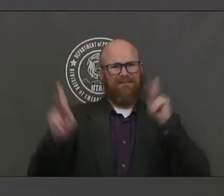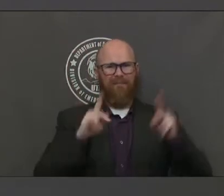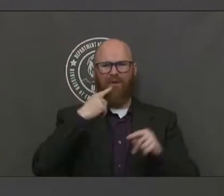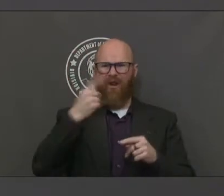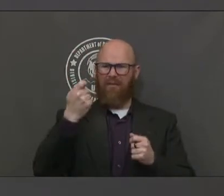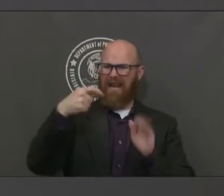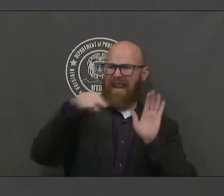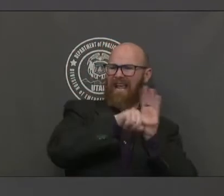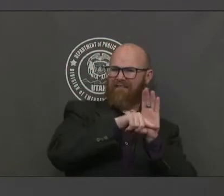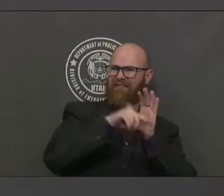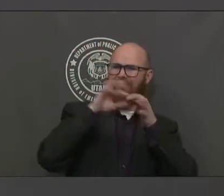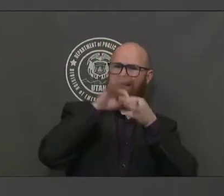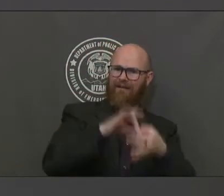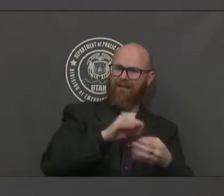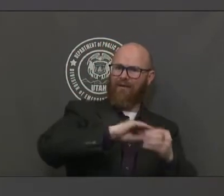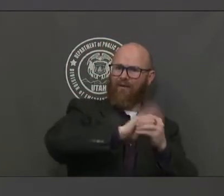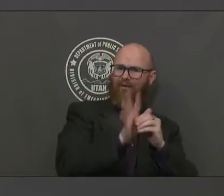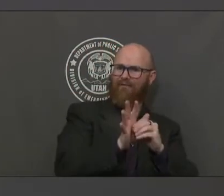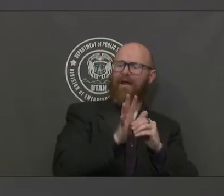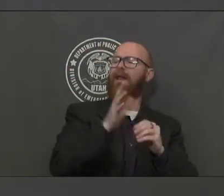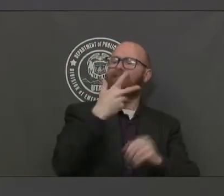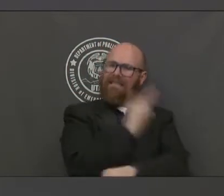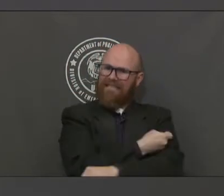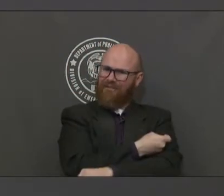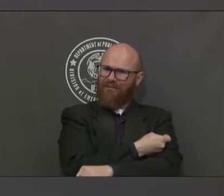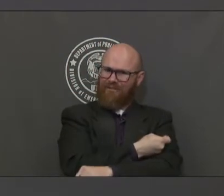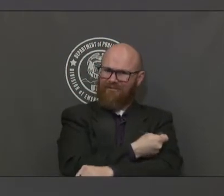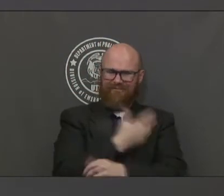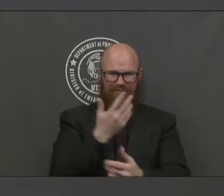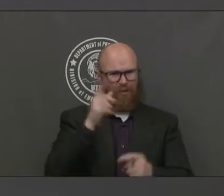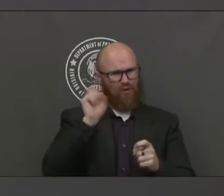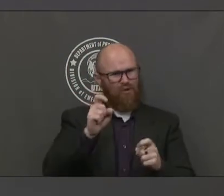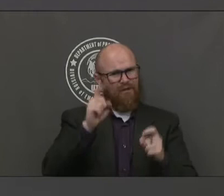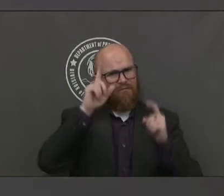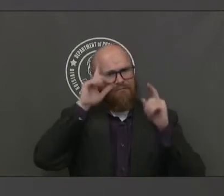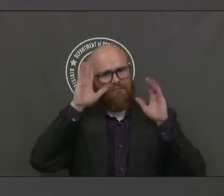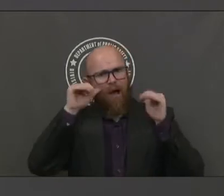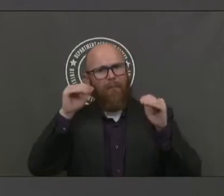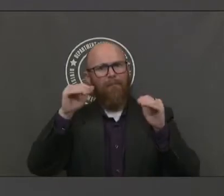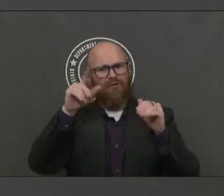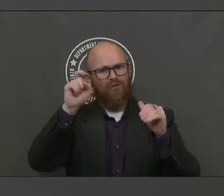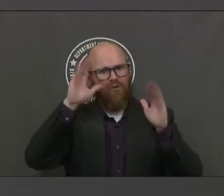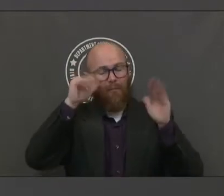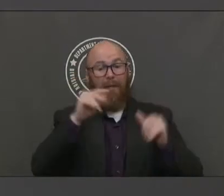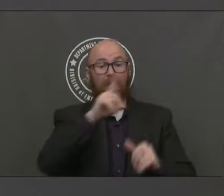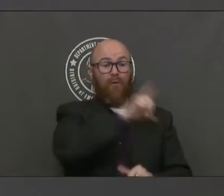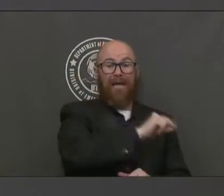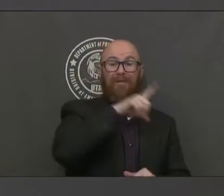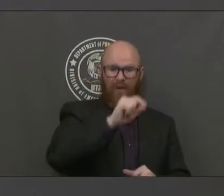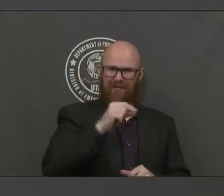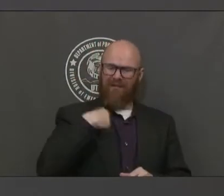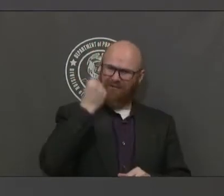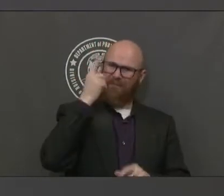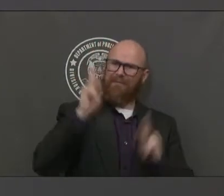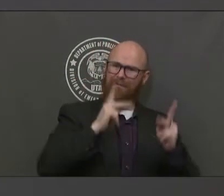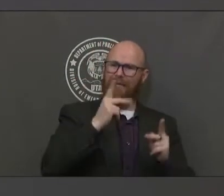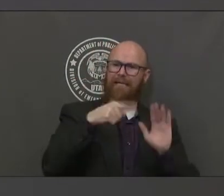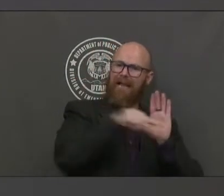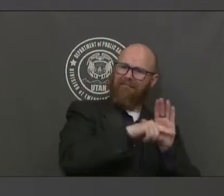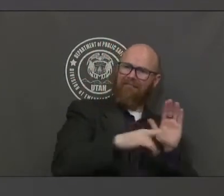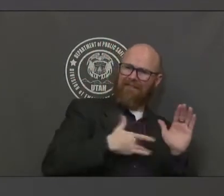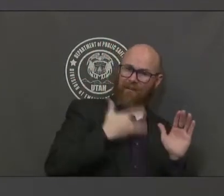pessimistic when we should be optimistic. 2020, we should be, it was a time to be pessimistic